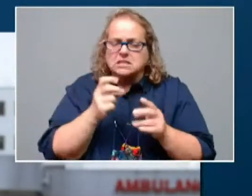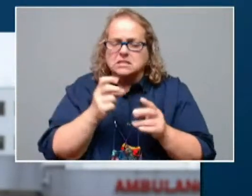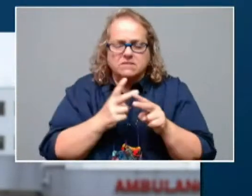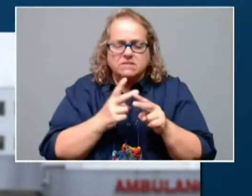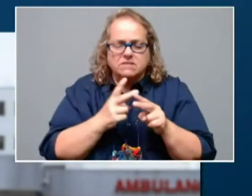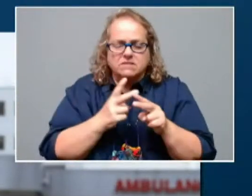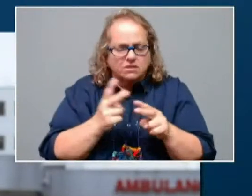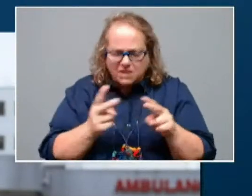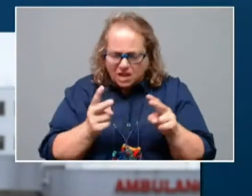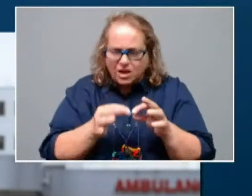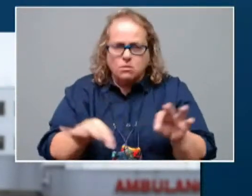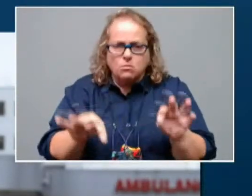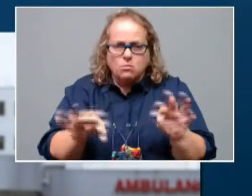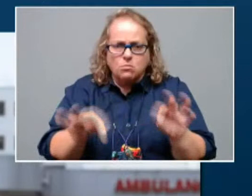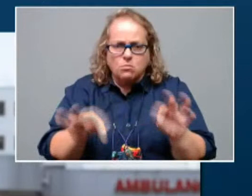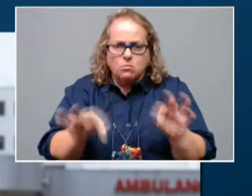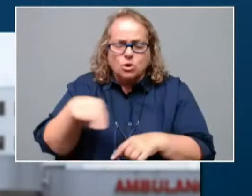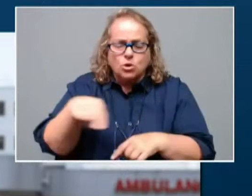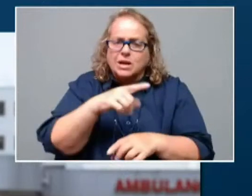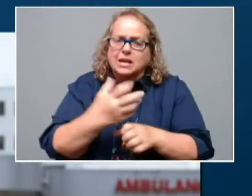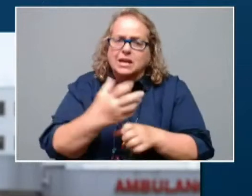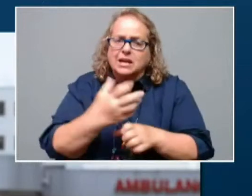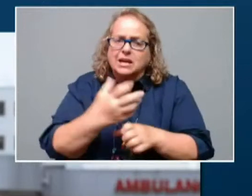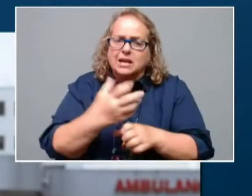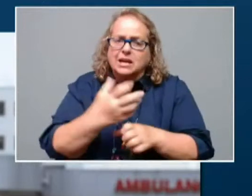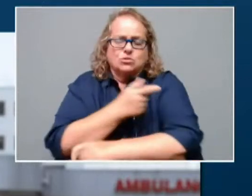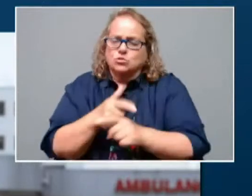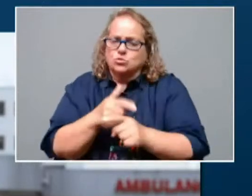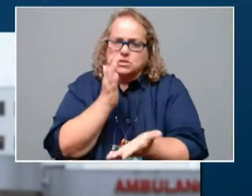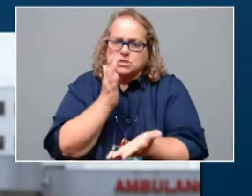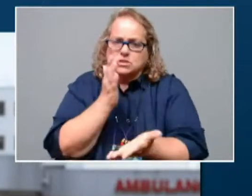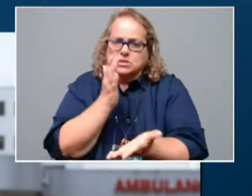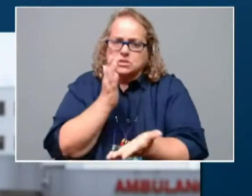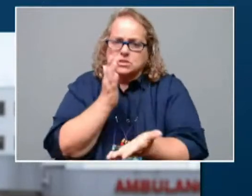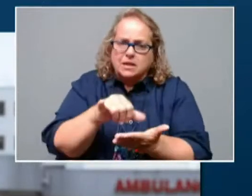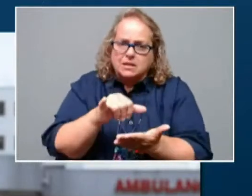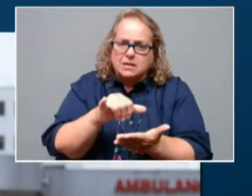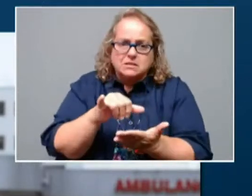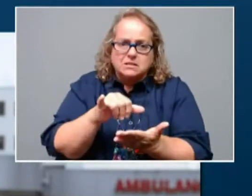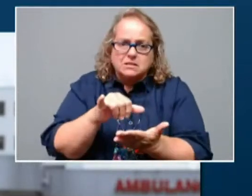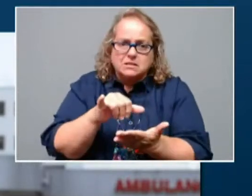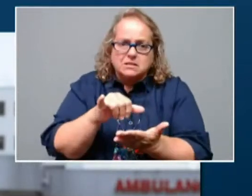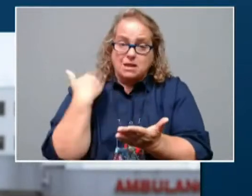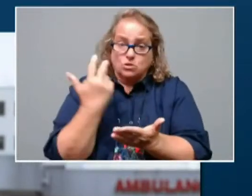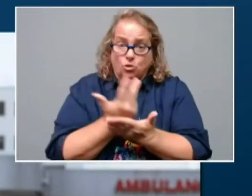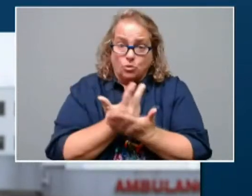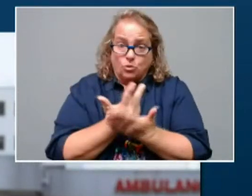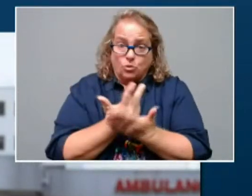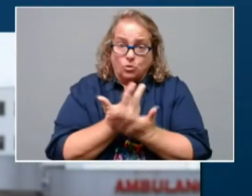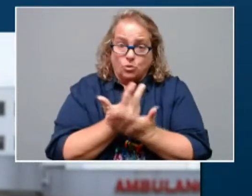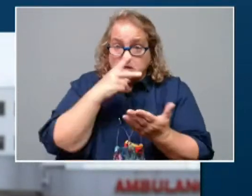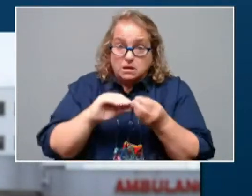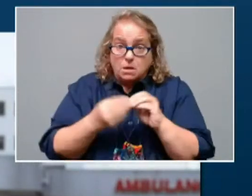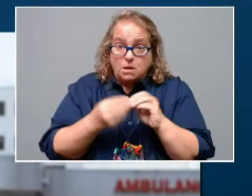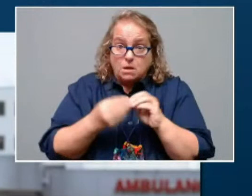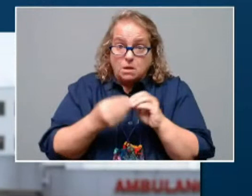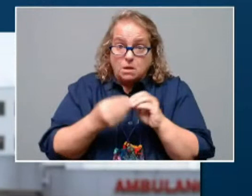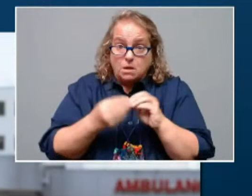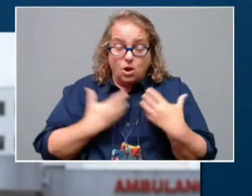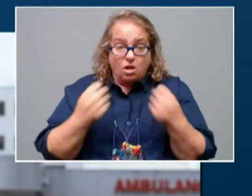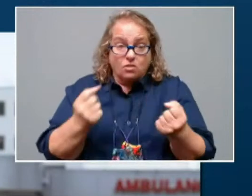and get a vaccine in order to try and stop this. Over the past 3 weeks, we've seen the numbers in our healthcare organization